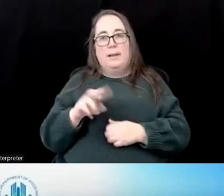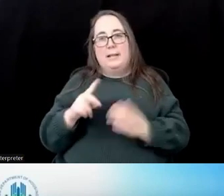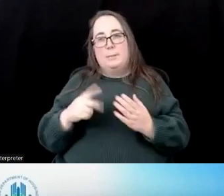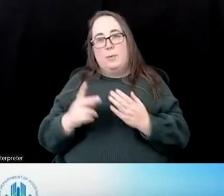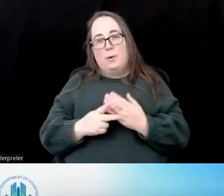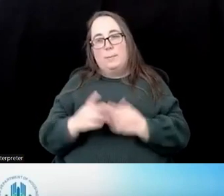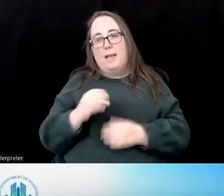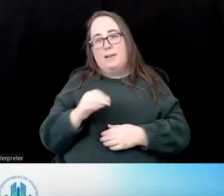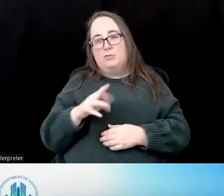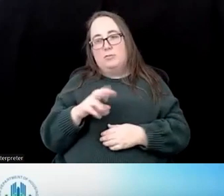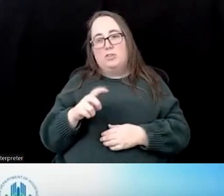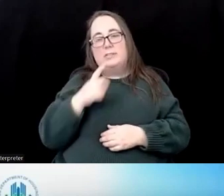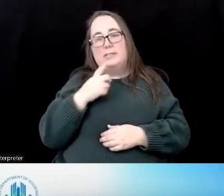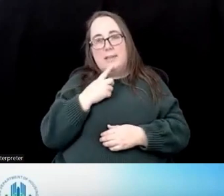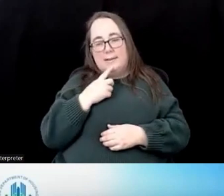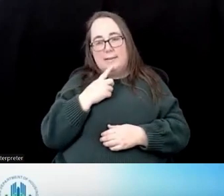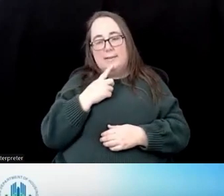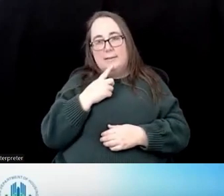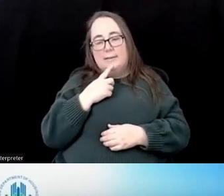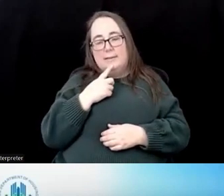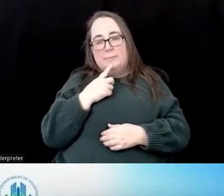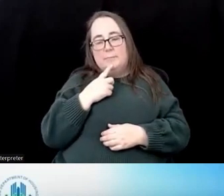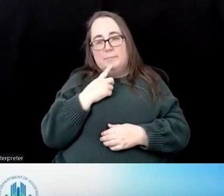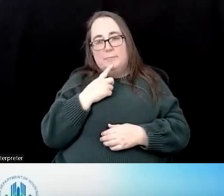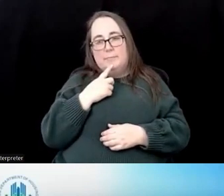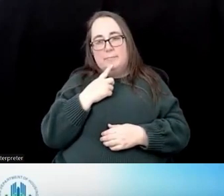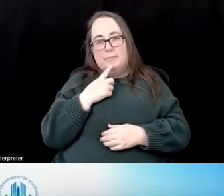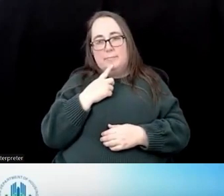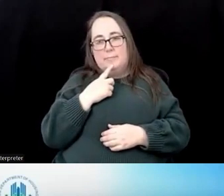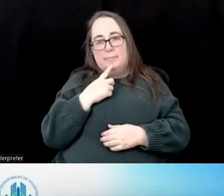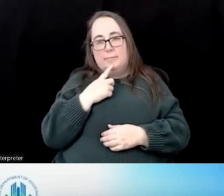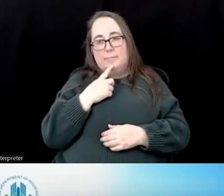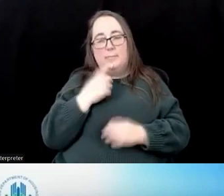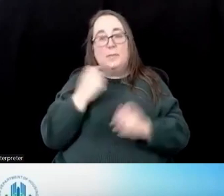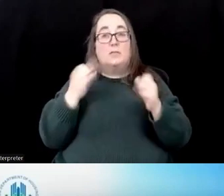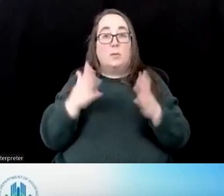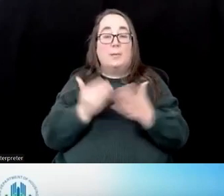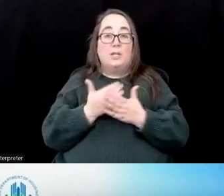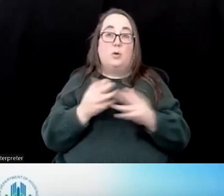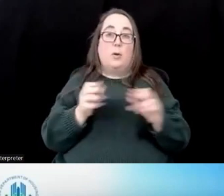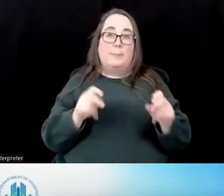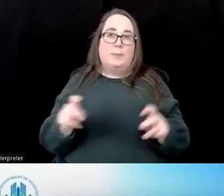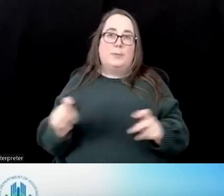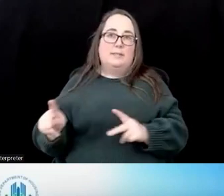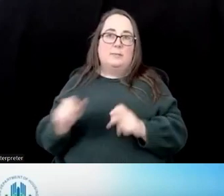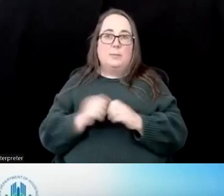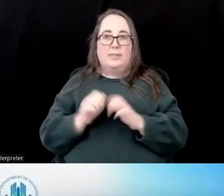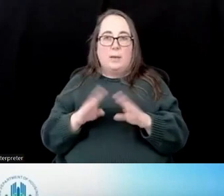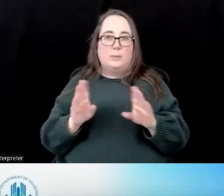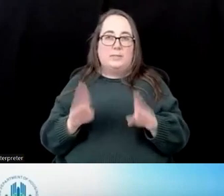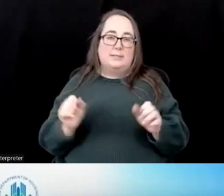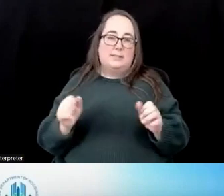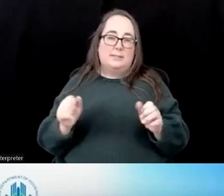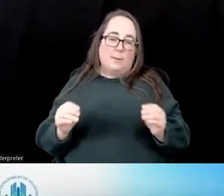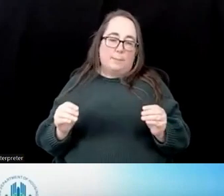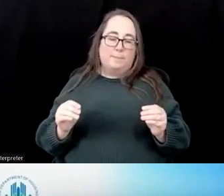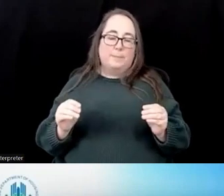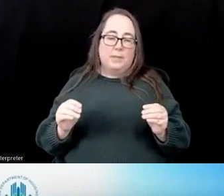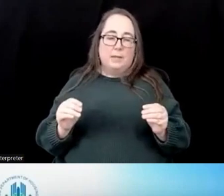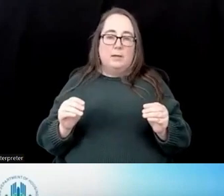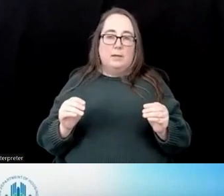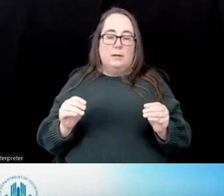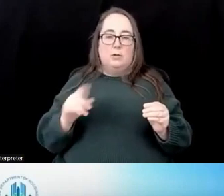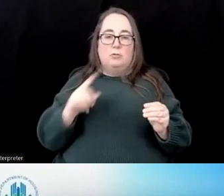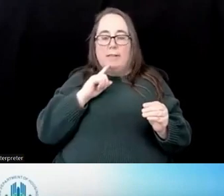as Richard mentioned earlier too, there were, so many new opportunities on the housing side. So,